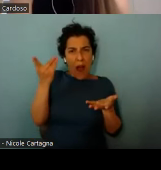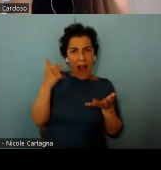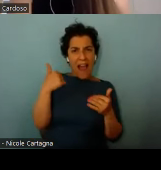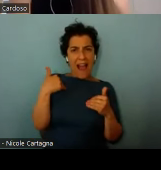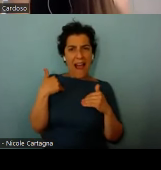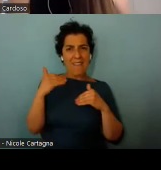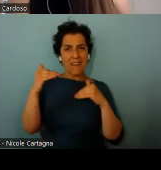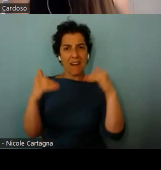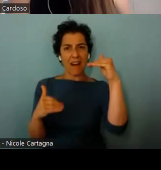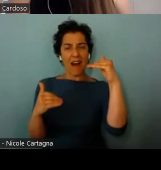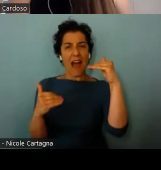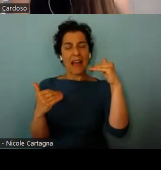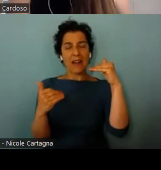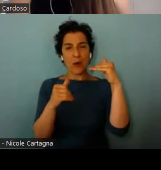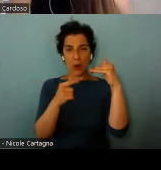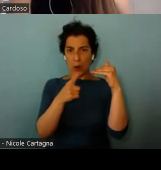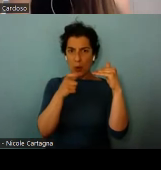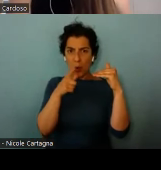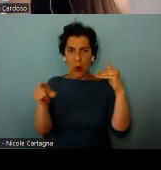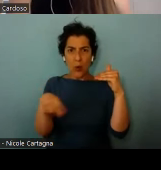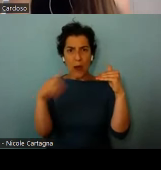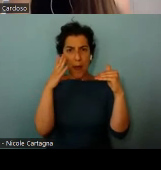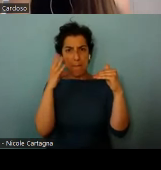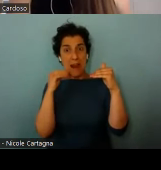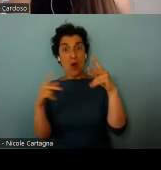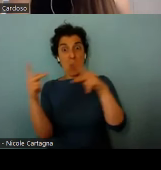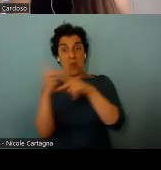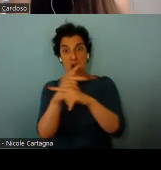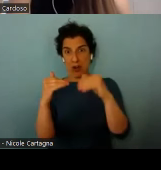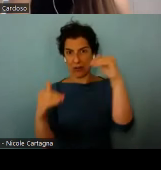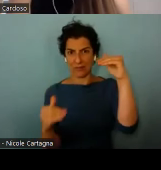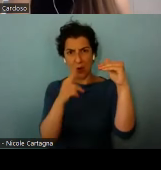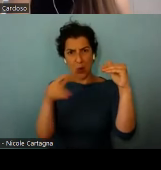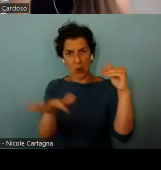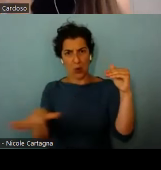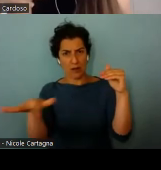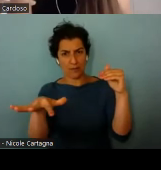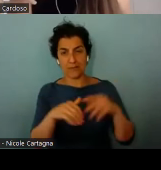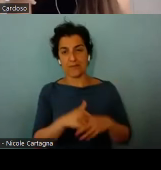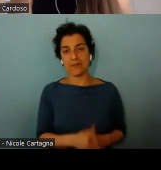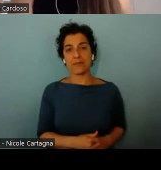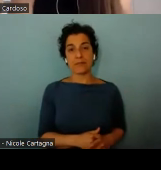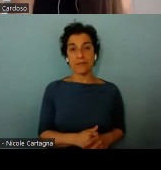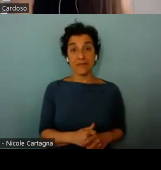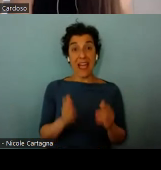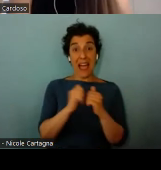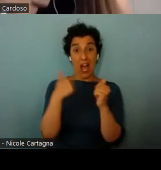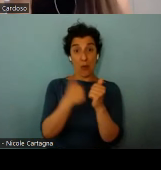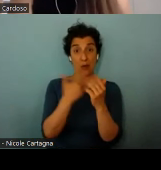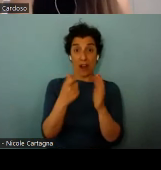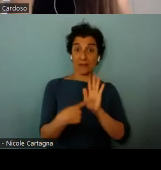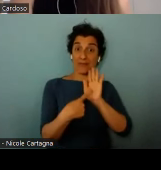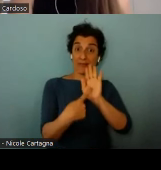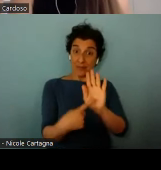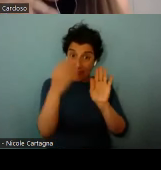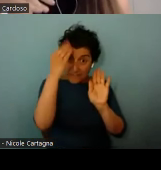who are experiencing the worst inequities. So that was part of how we wanted to present the information and